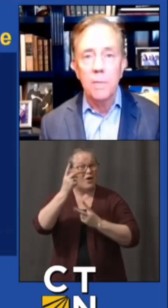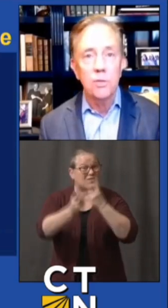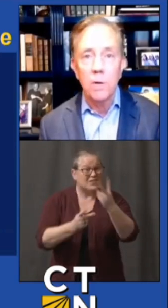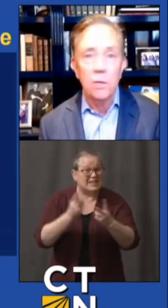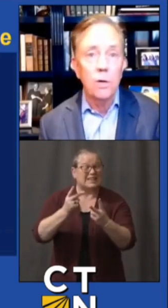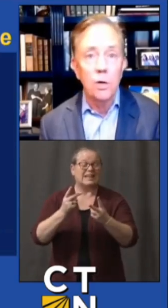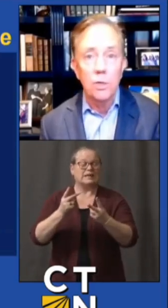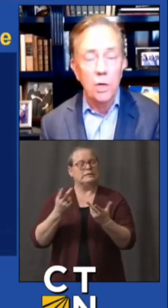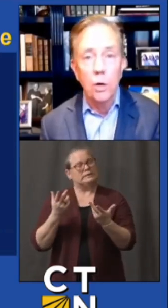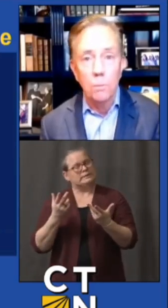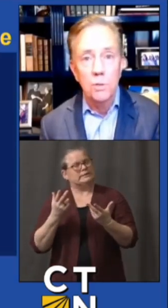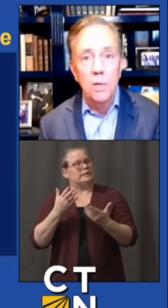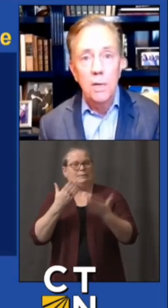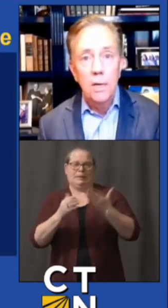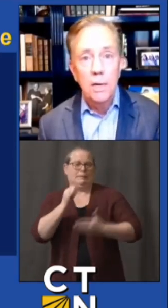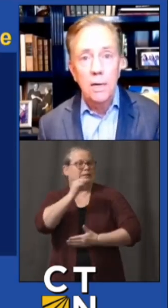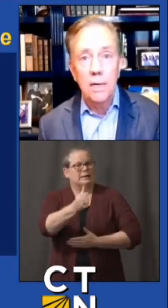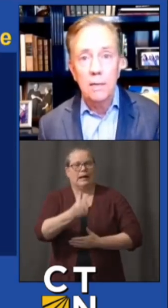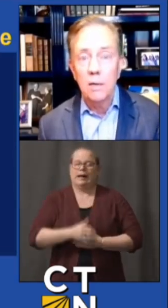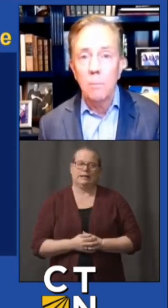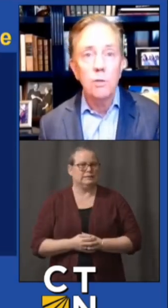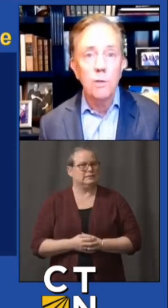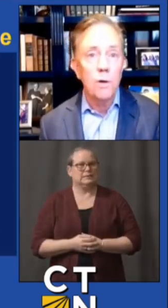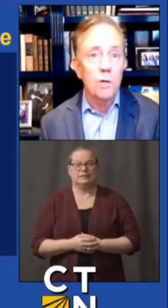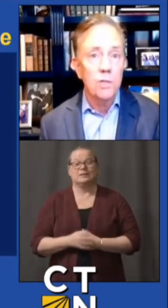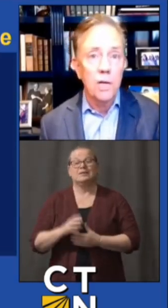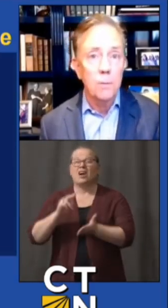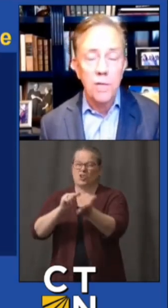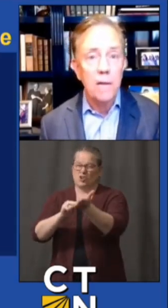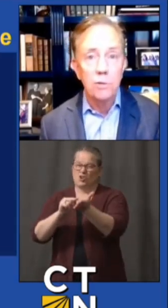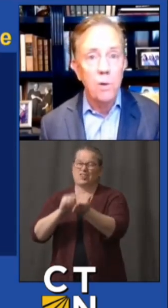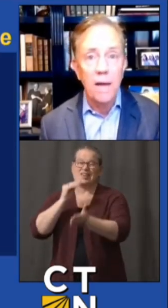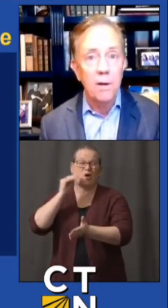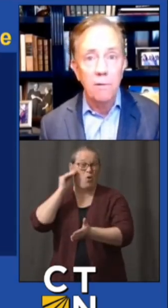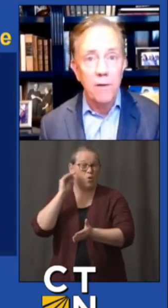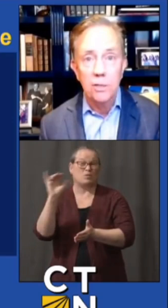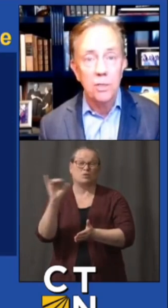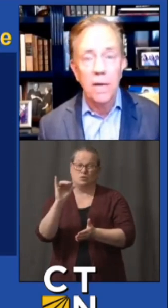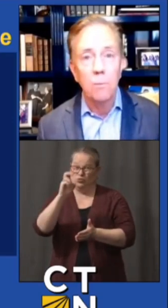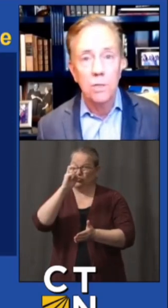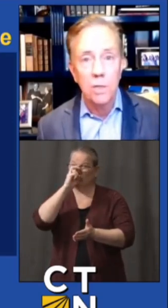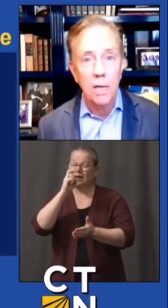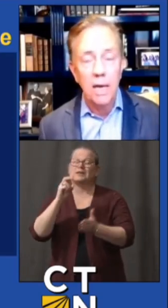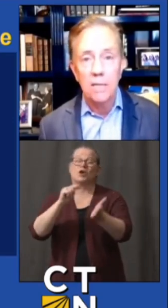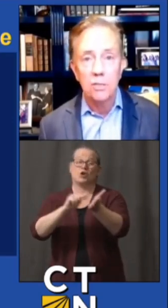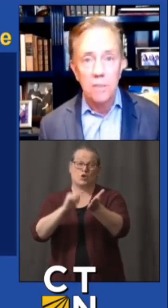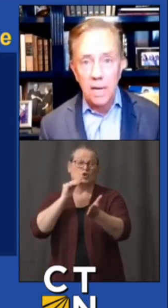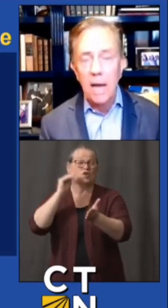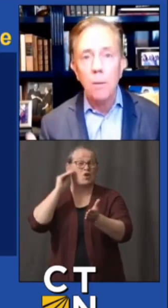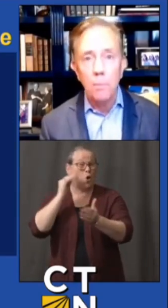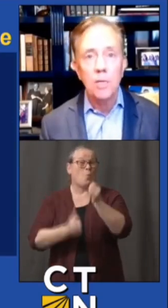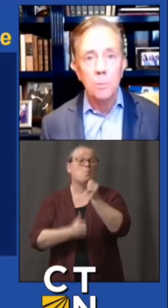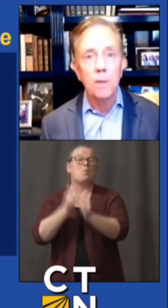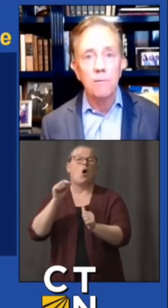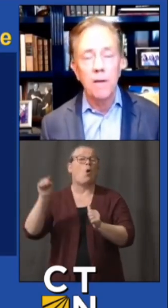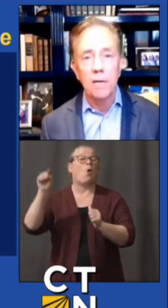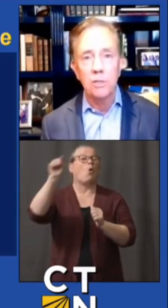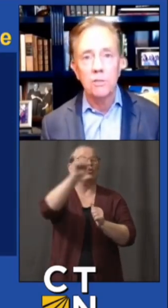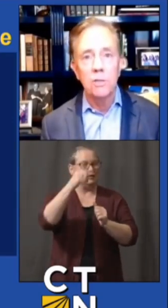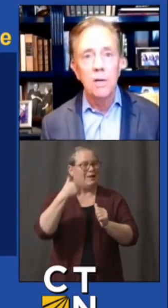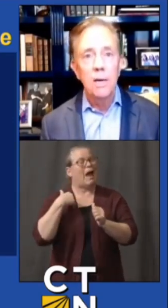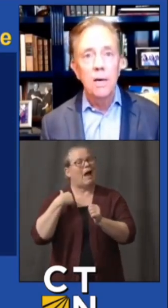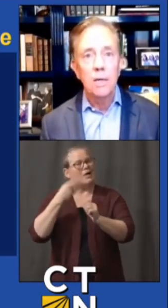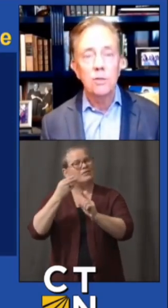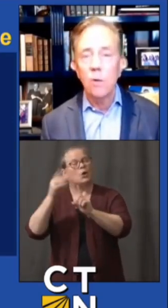to be strict on our nursing homes. Most of our nursing homes now do have an infection. That wasn't the case. Not outbreaks, but